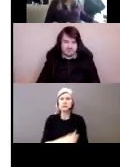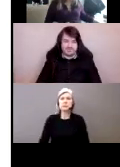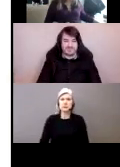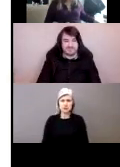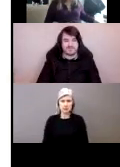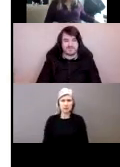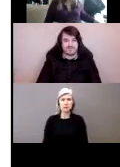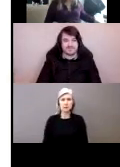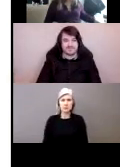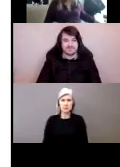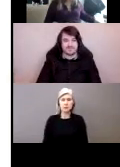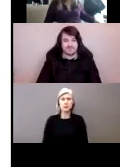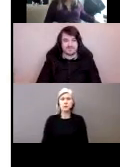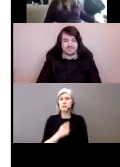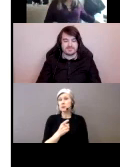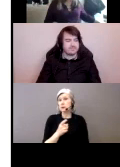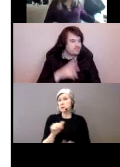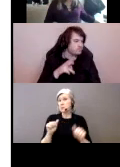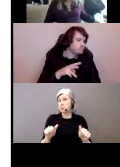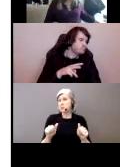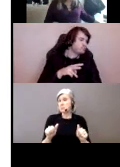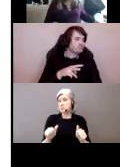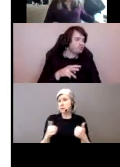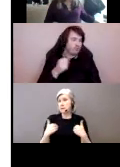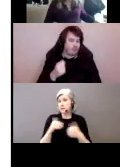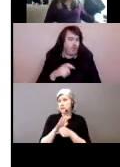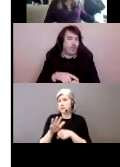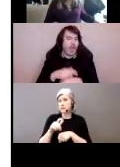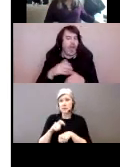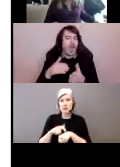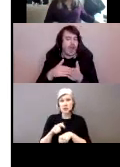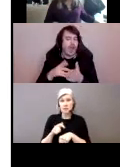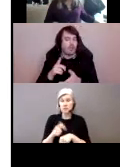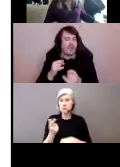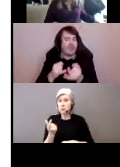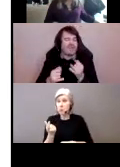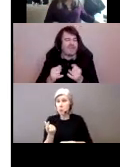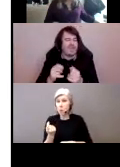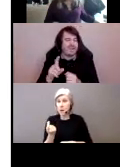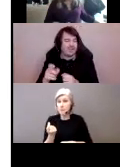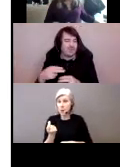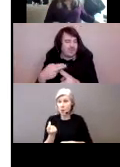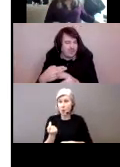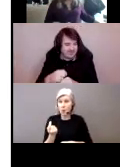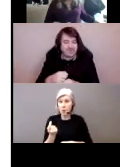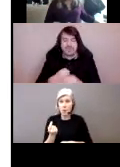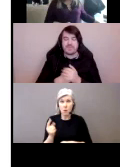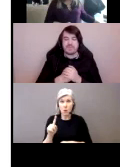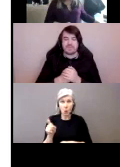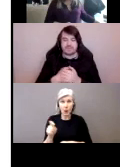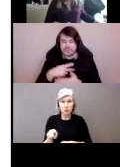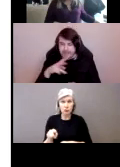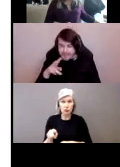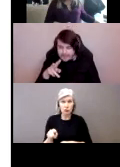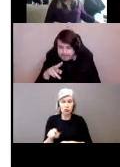Probably have time for one more. Is there anything pressing, team? There is a couple of